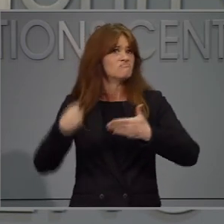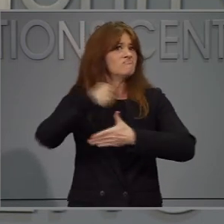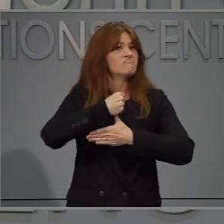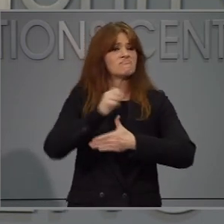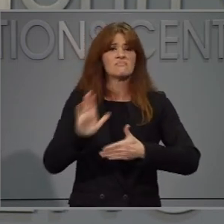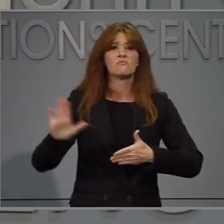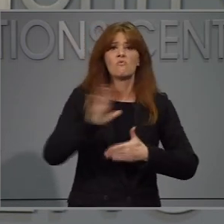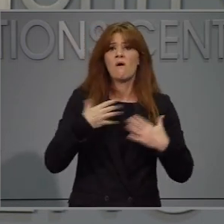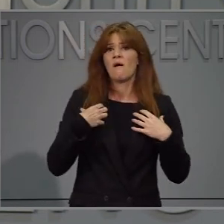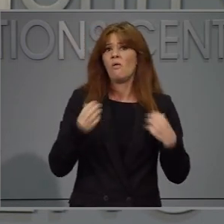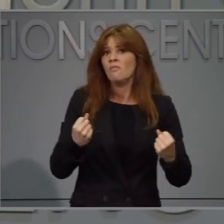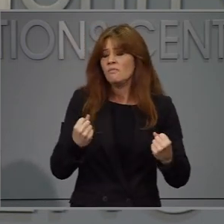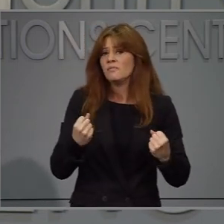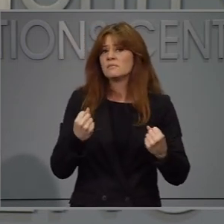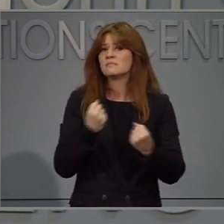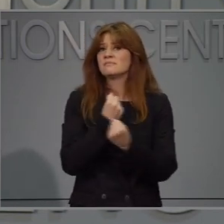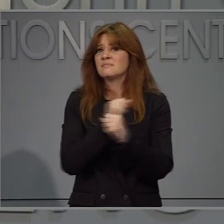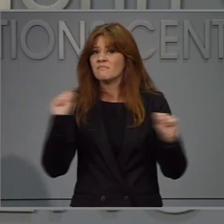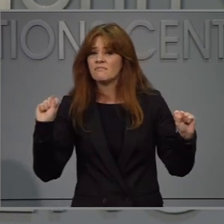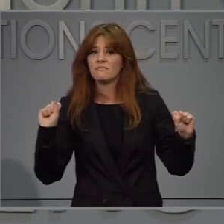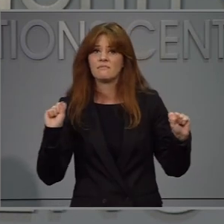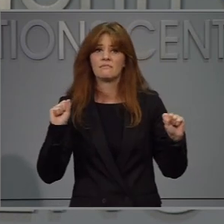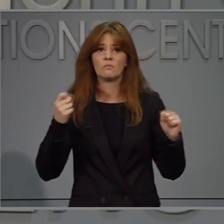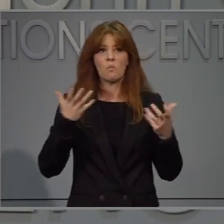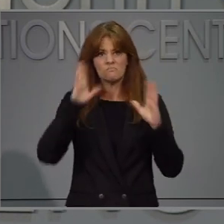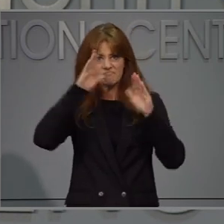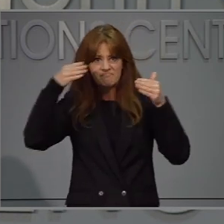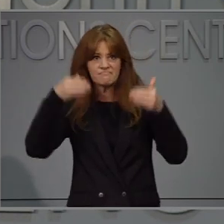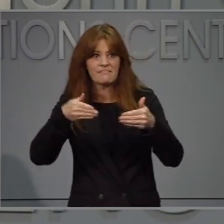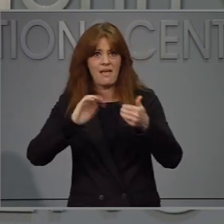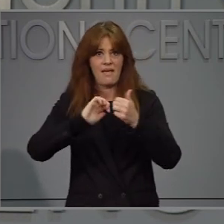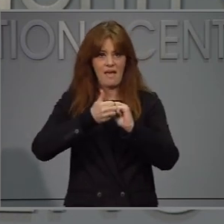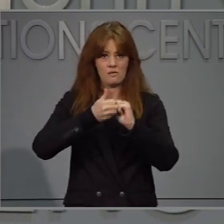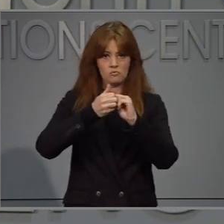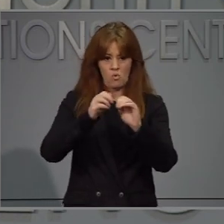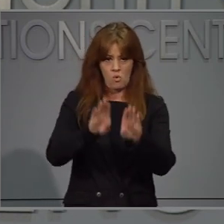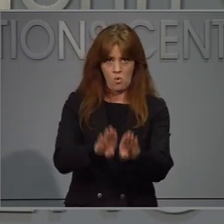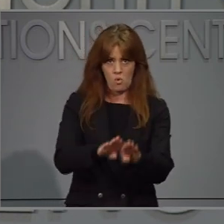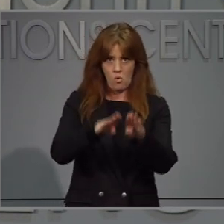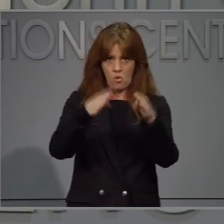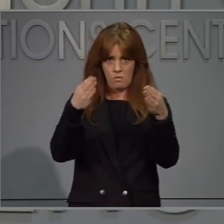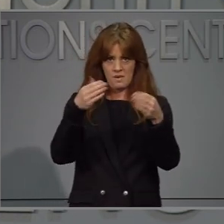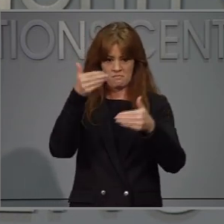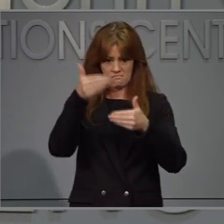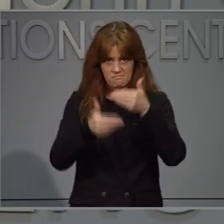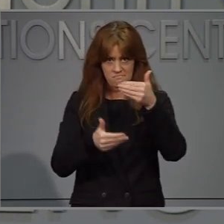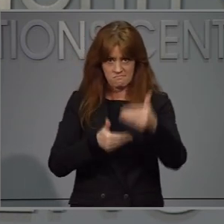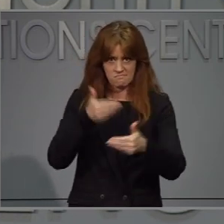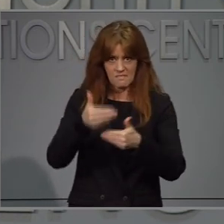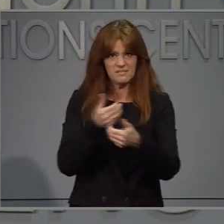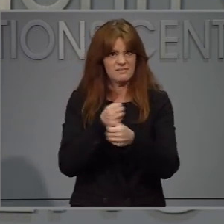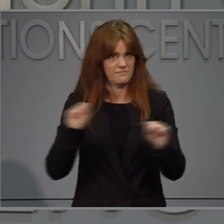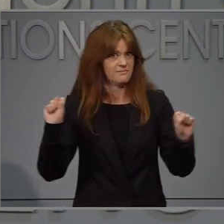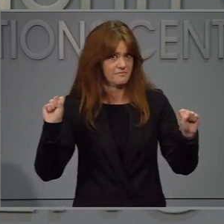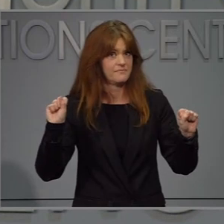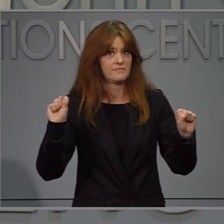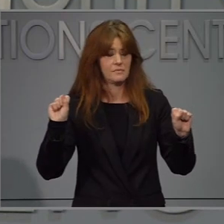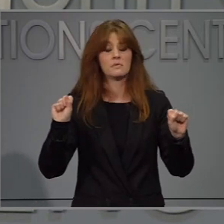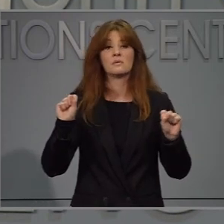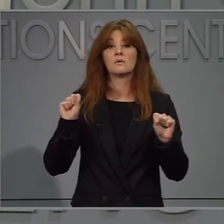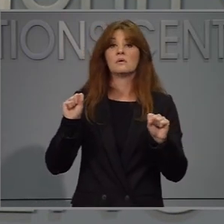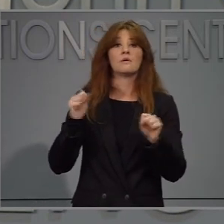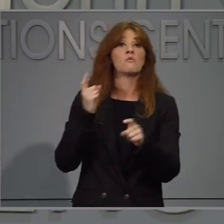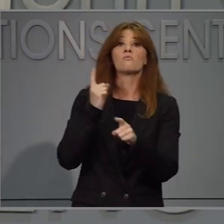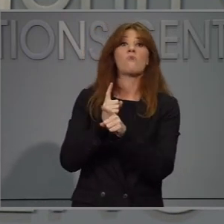our communities while focusing on ways to jumpstart our economy safely. Doing it the